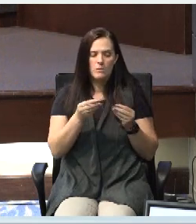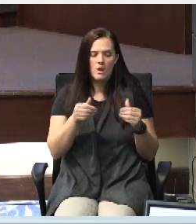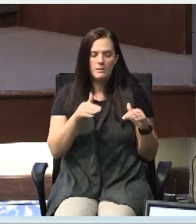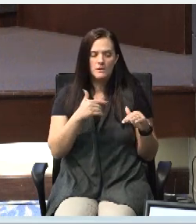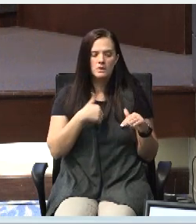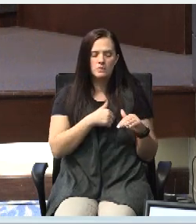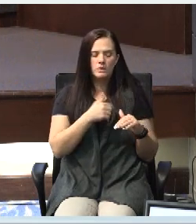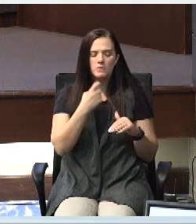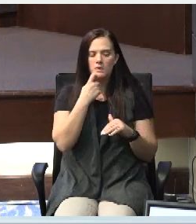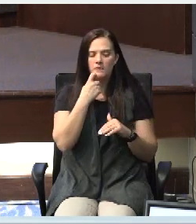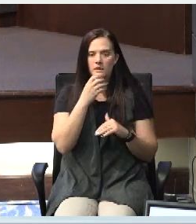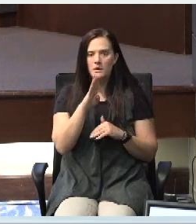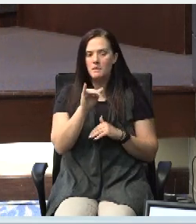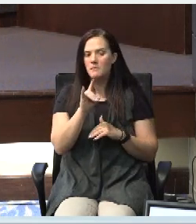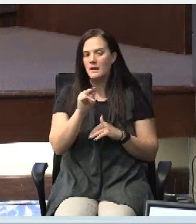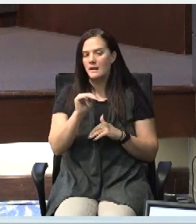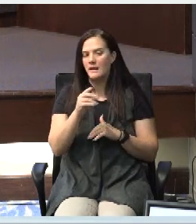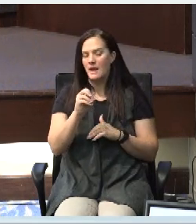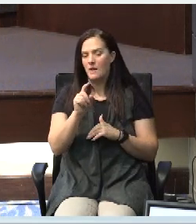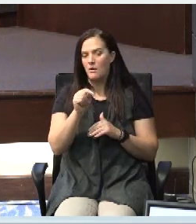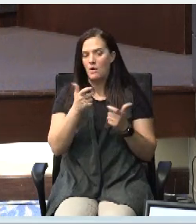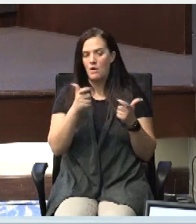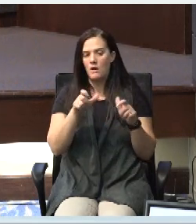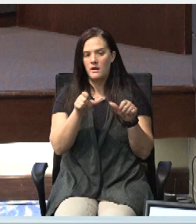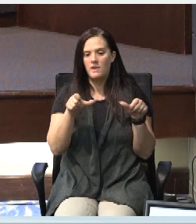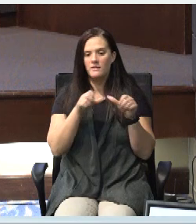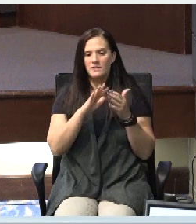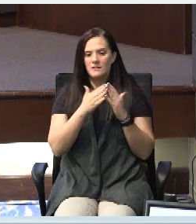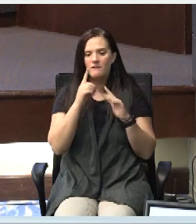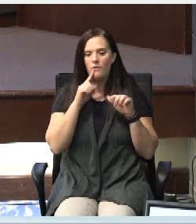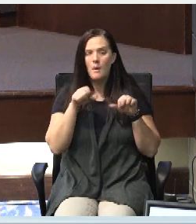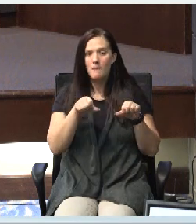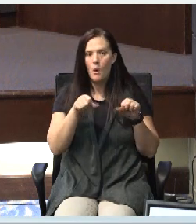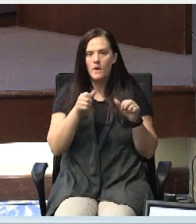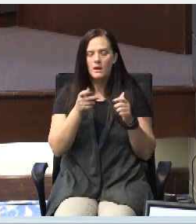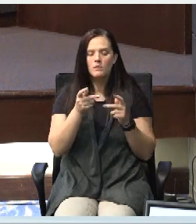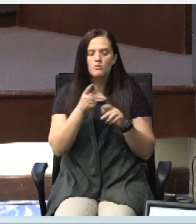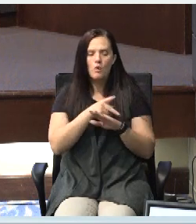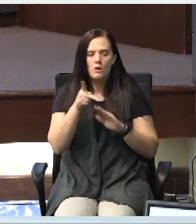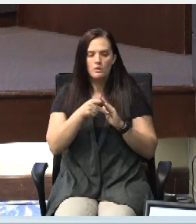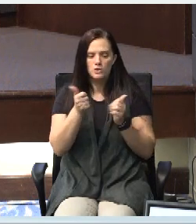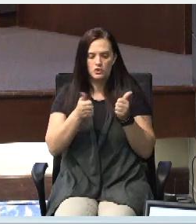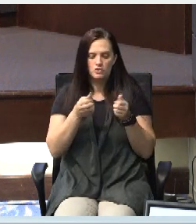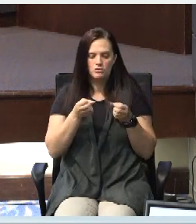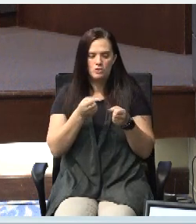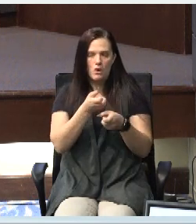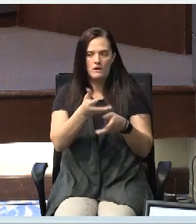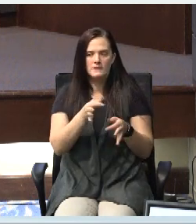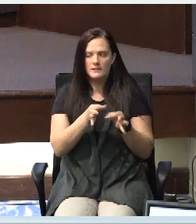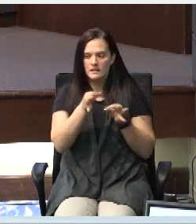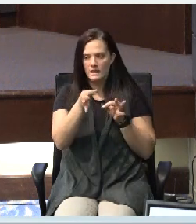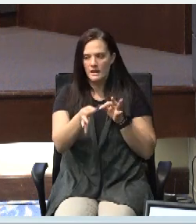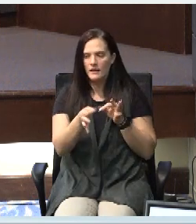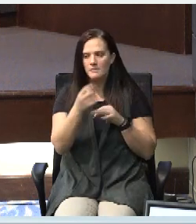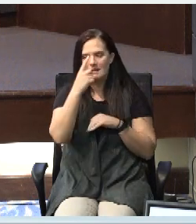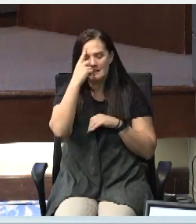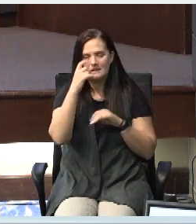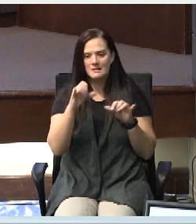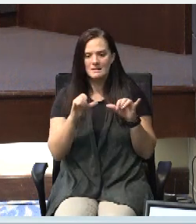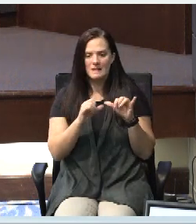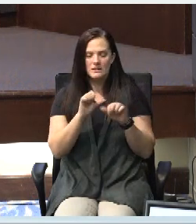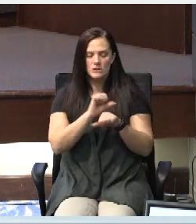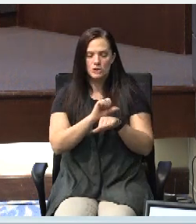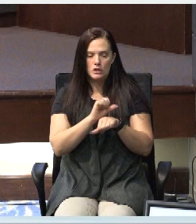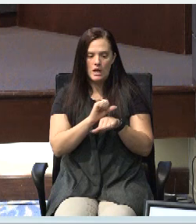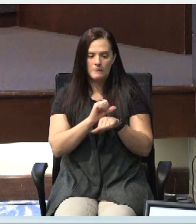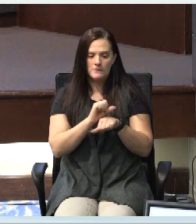We previously were bidding out large areas of our city for the mowing program, which was causing delays due to the size of the